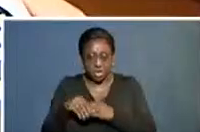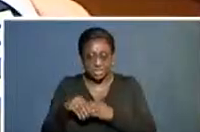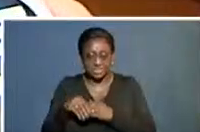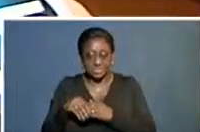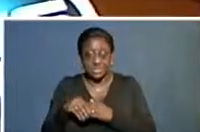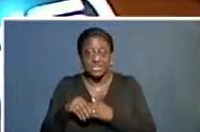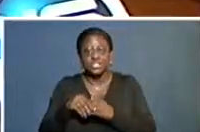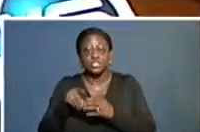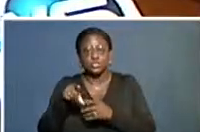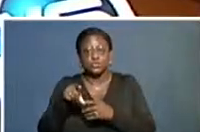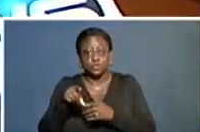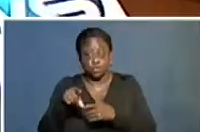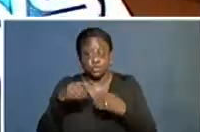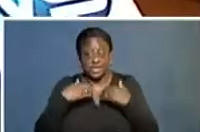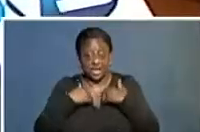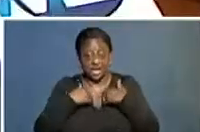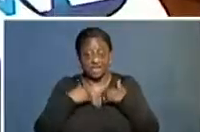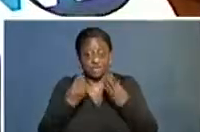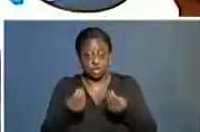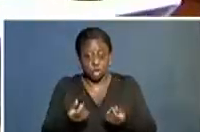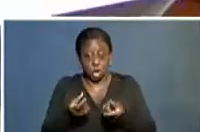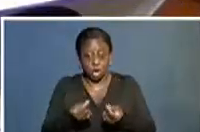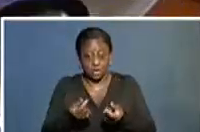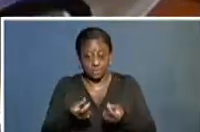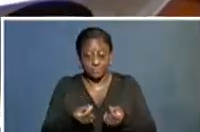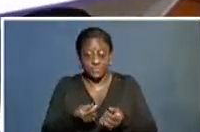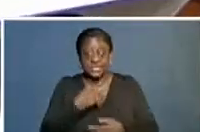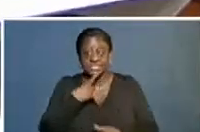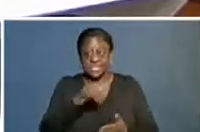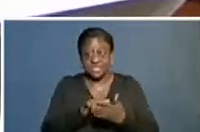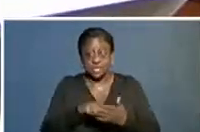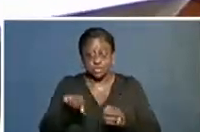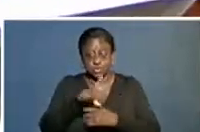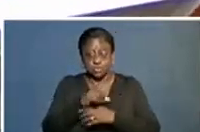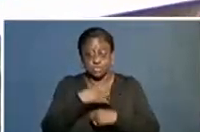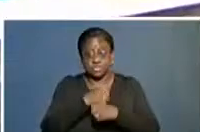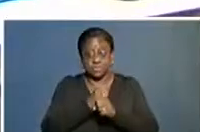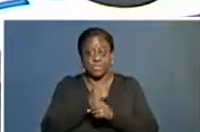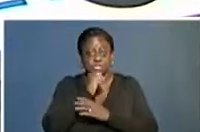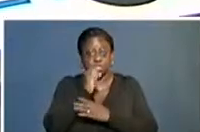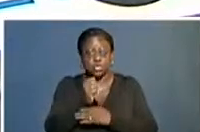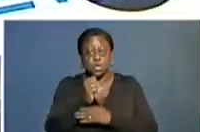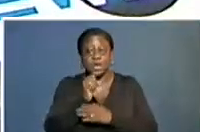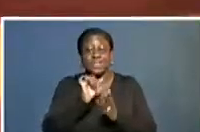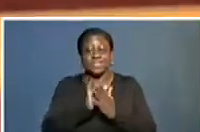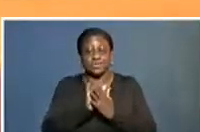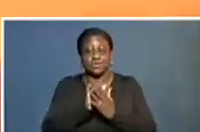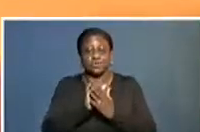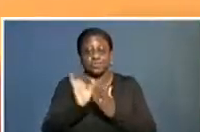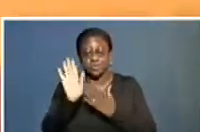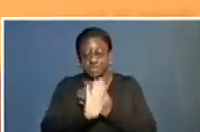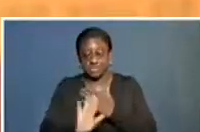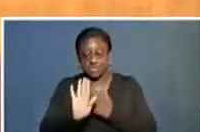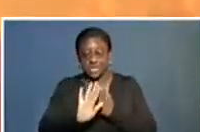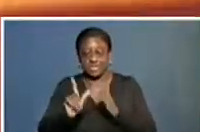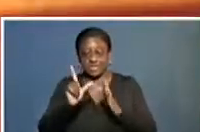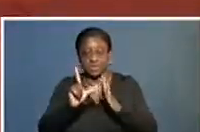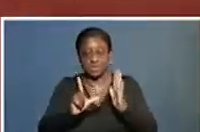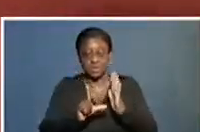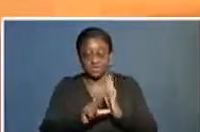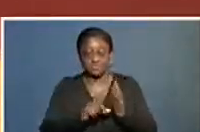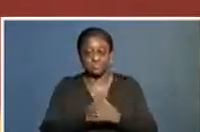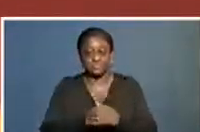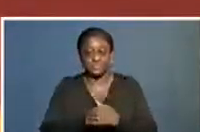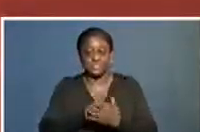mean, it's just trying not to only regulate, but you got to ensure that we enforce the legislation as well. Sweeting says